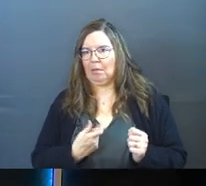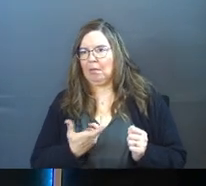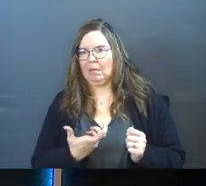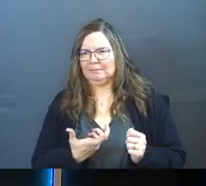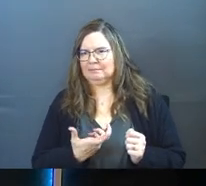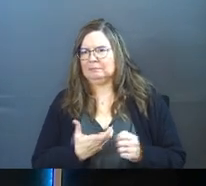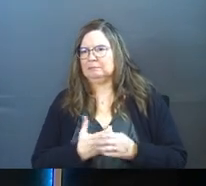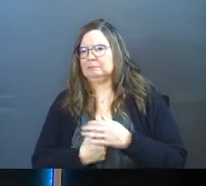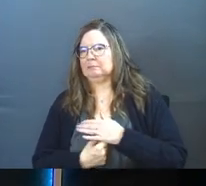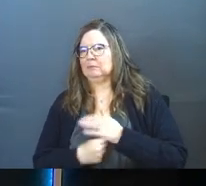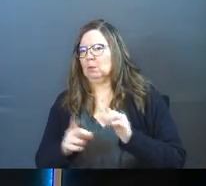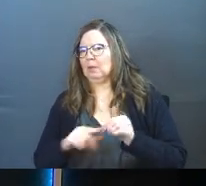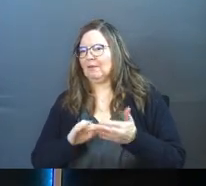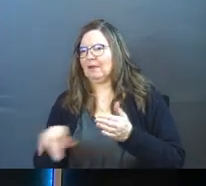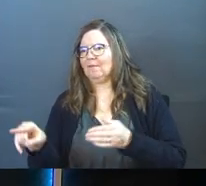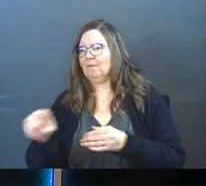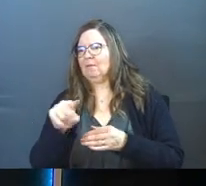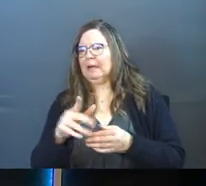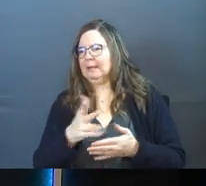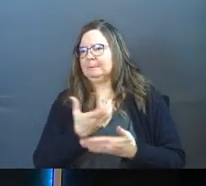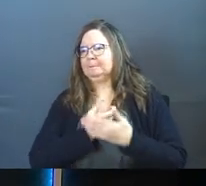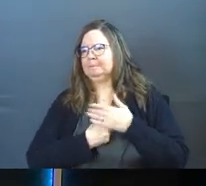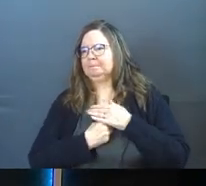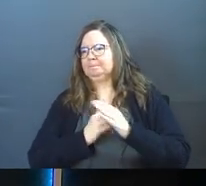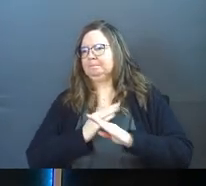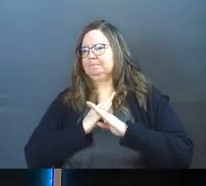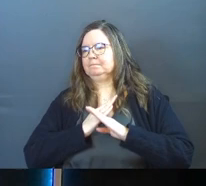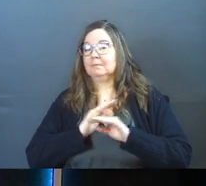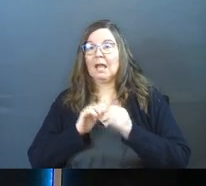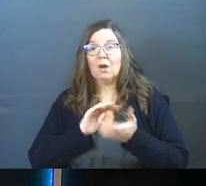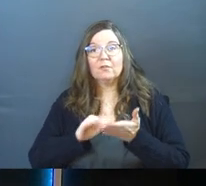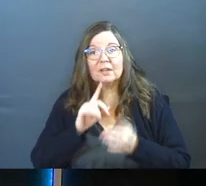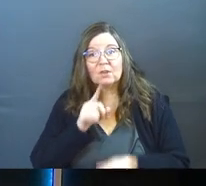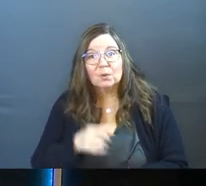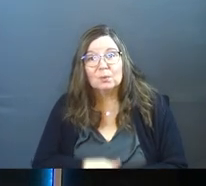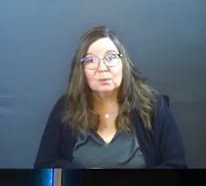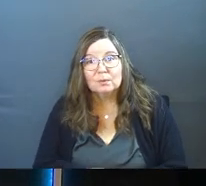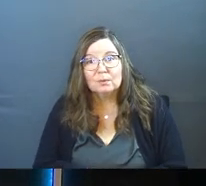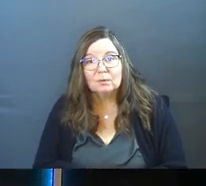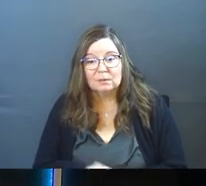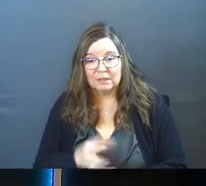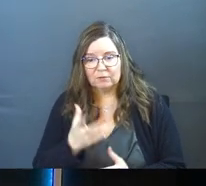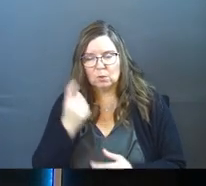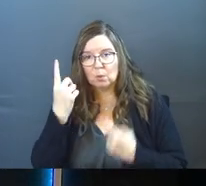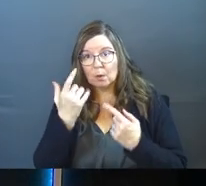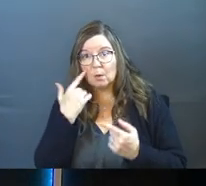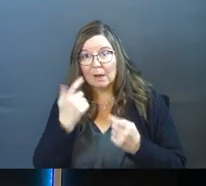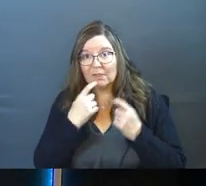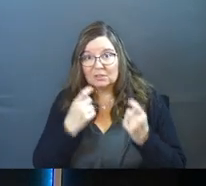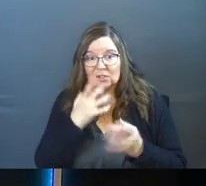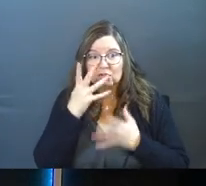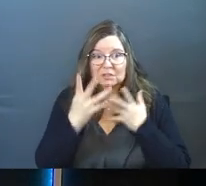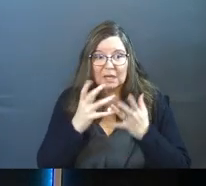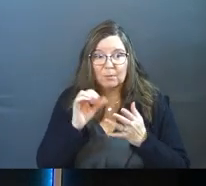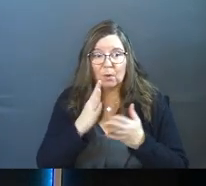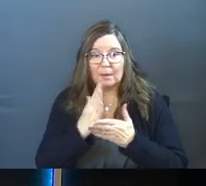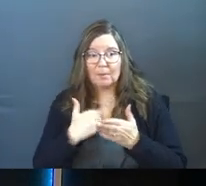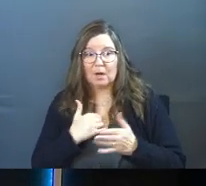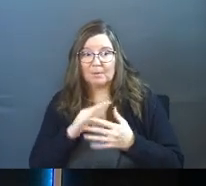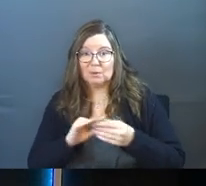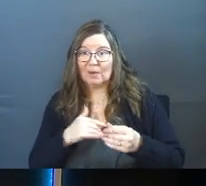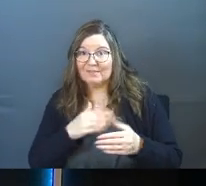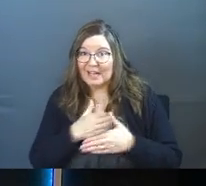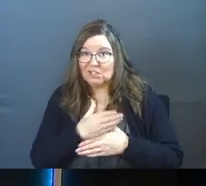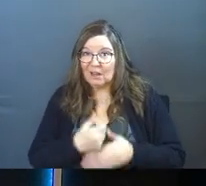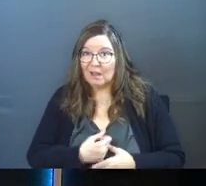my sin? You can't even forgive them. How forgiving are you? If you wonder why there's sin or there's shame or there's parts of my story I